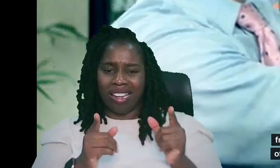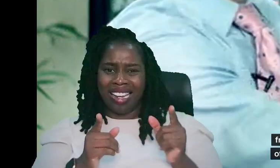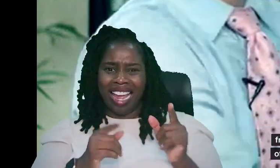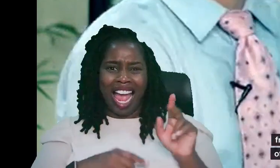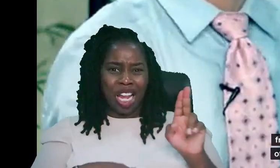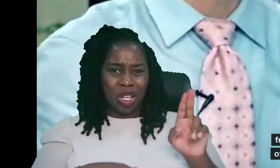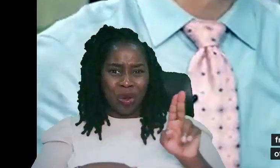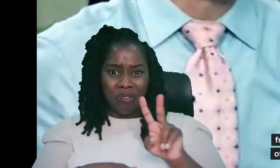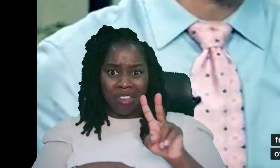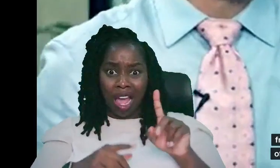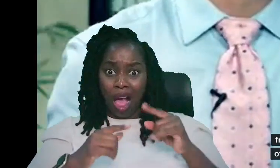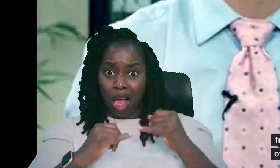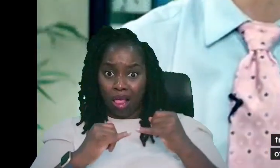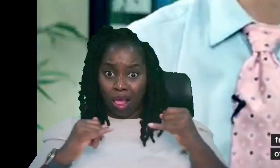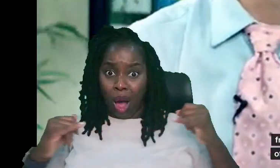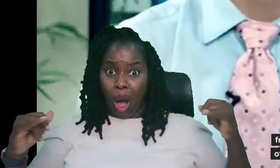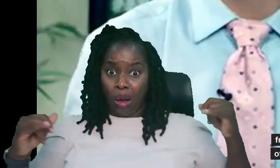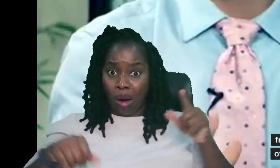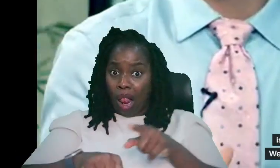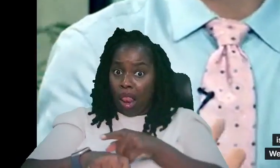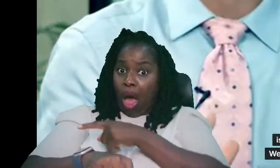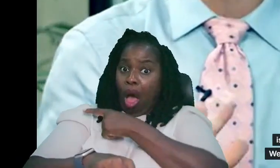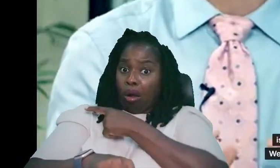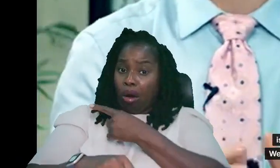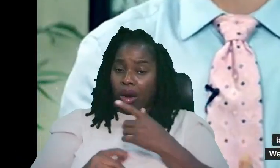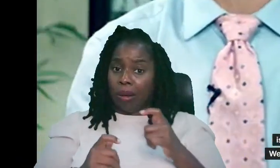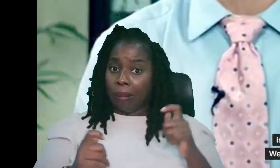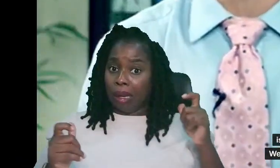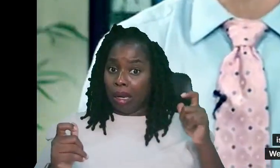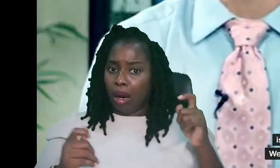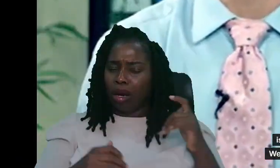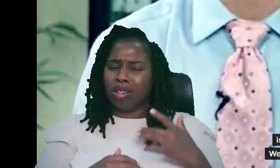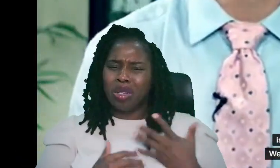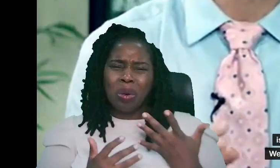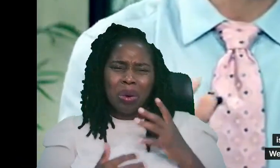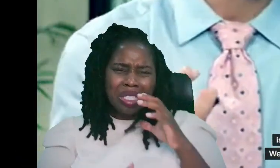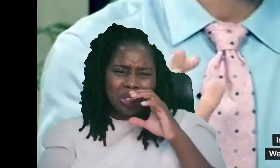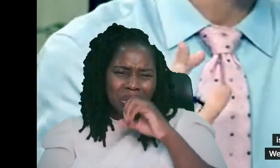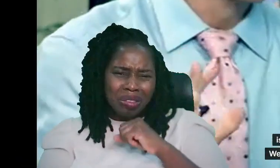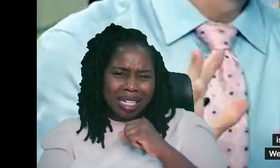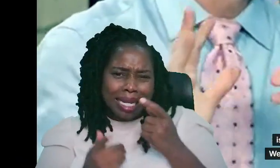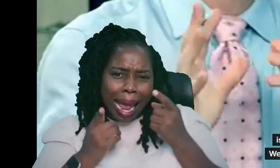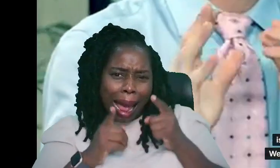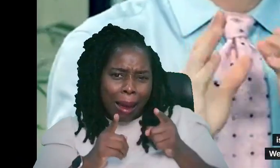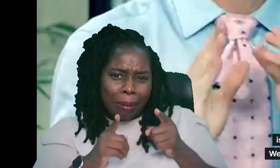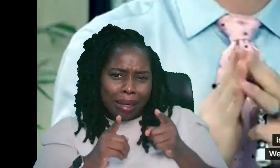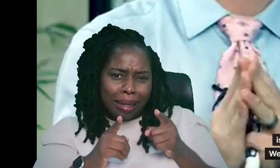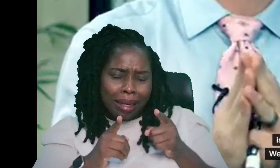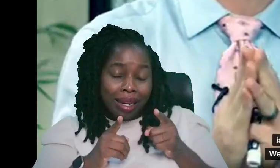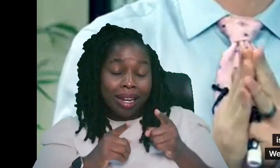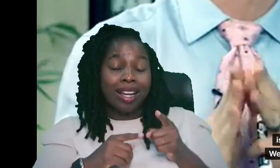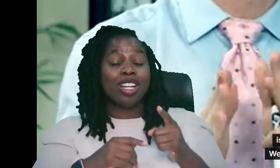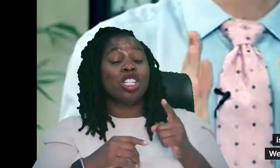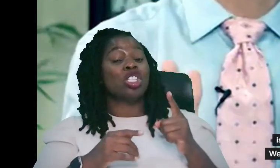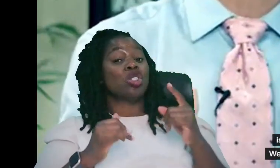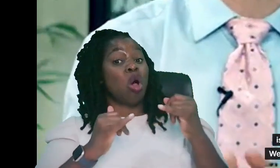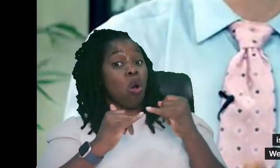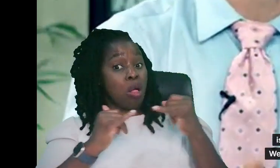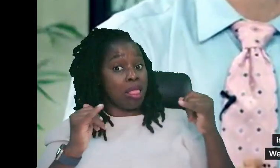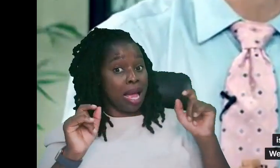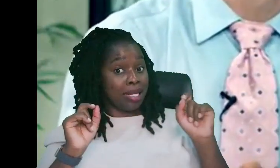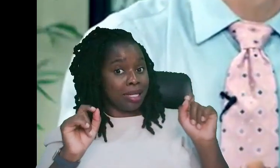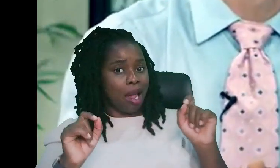UV is longer. So what is unique or quirky happening here? Well, line segments are